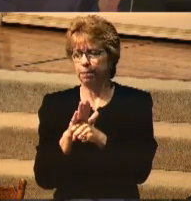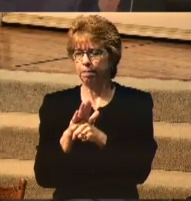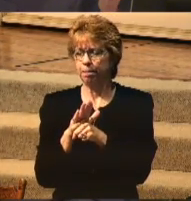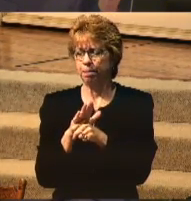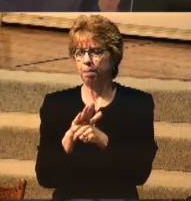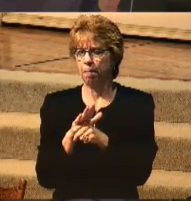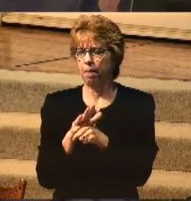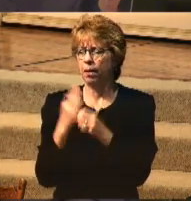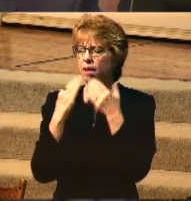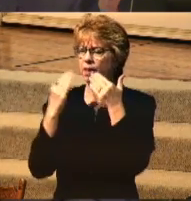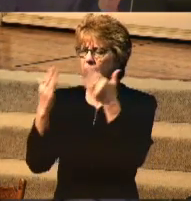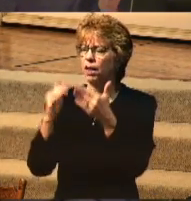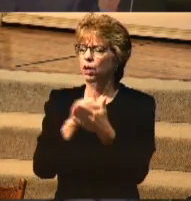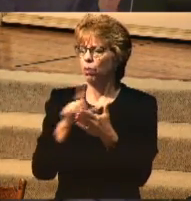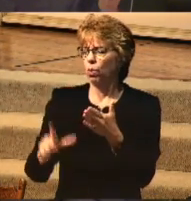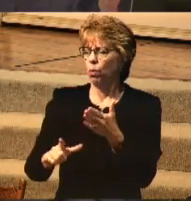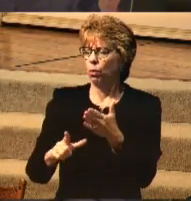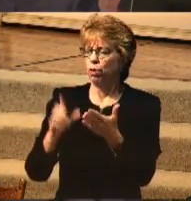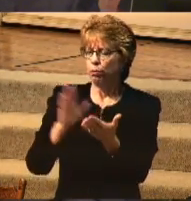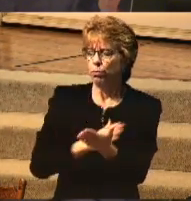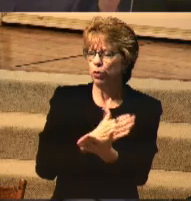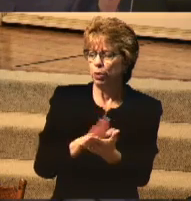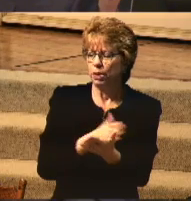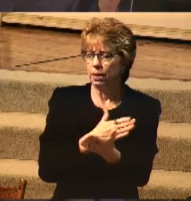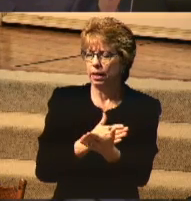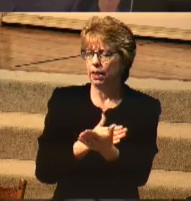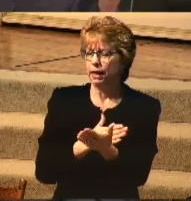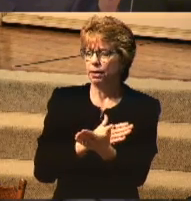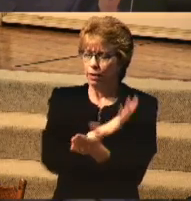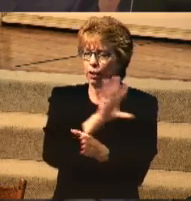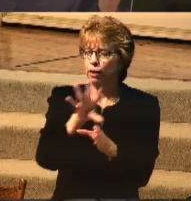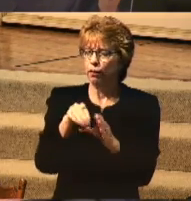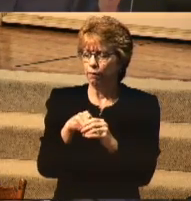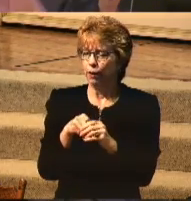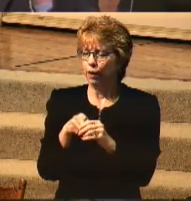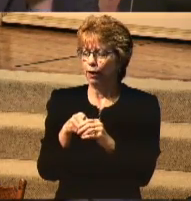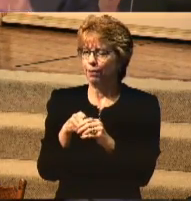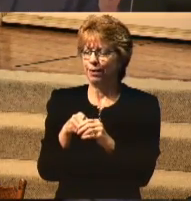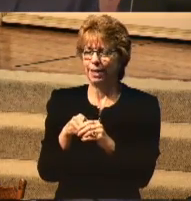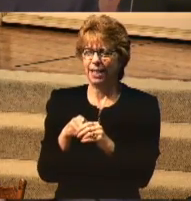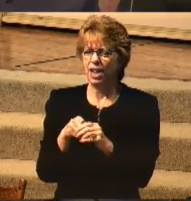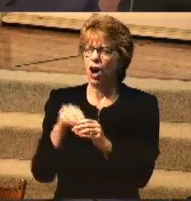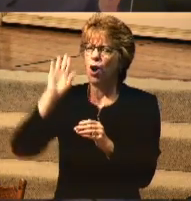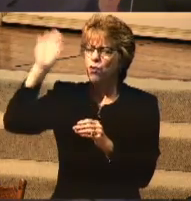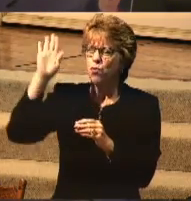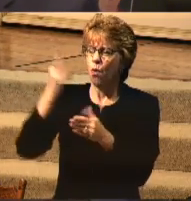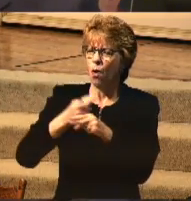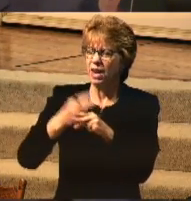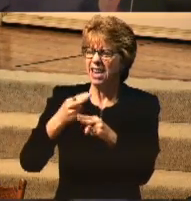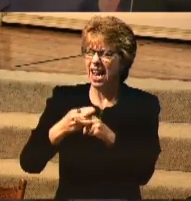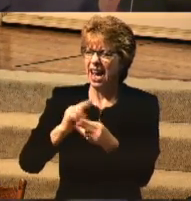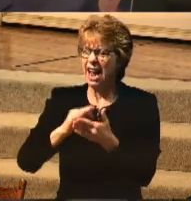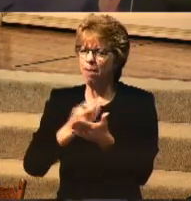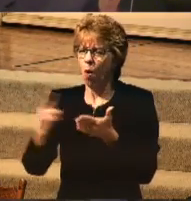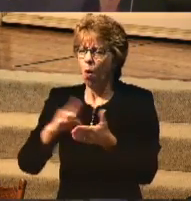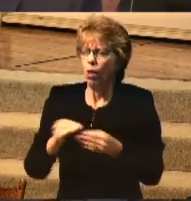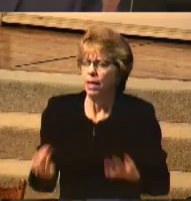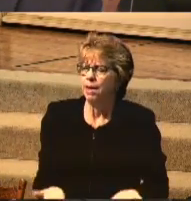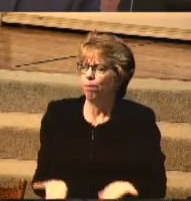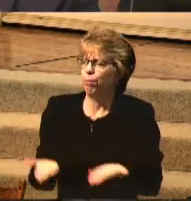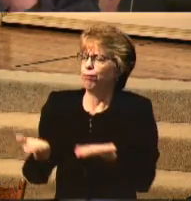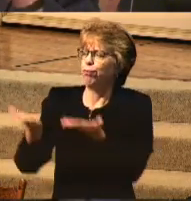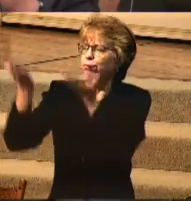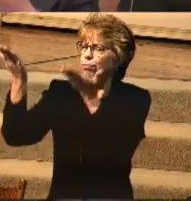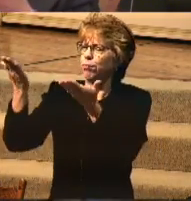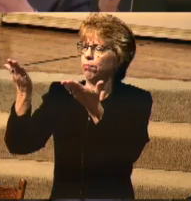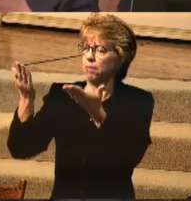You, Lord, for the music, Lord, that we participated in lifting up Your holy name. You said, "If I be lifted up, I will draw